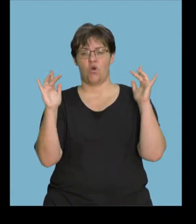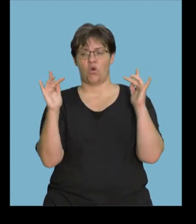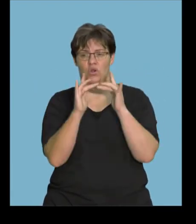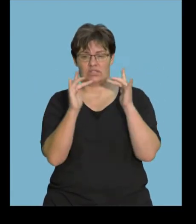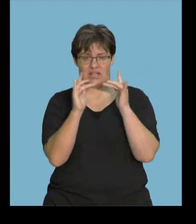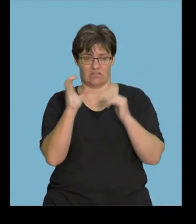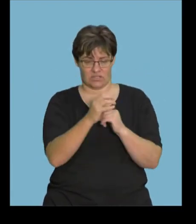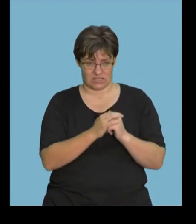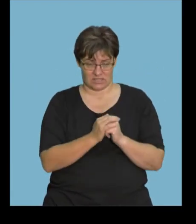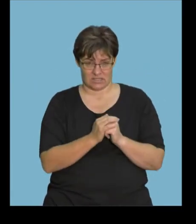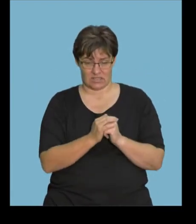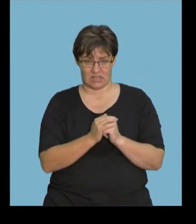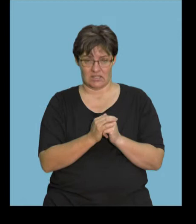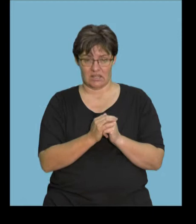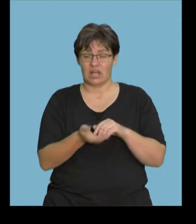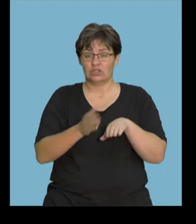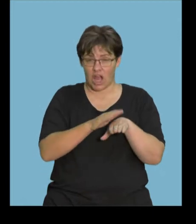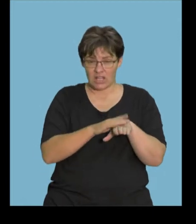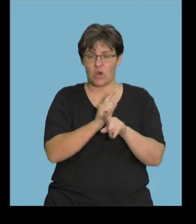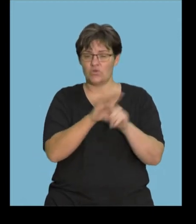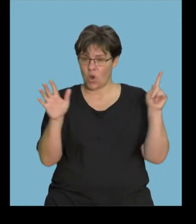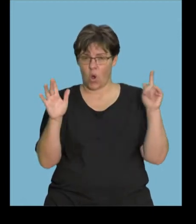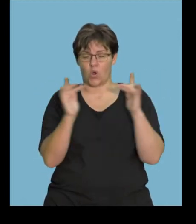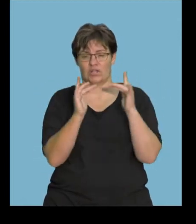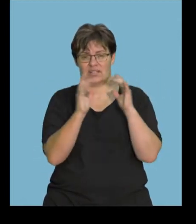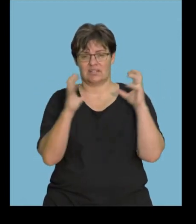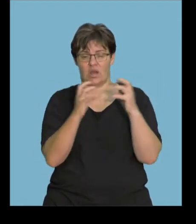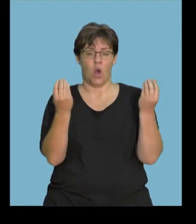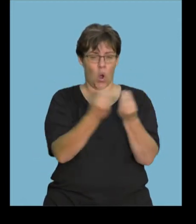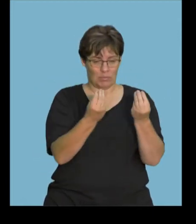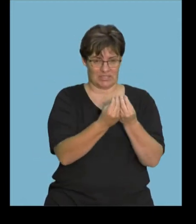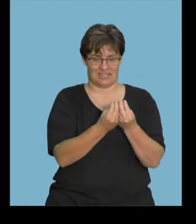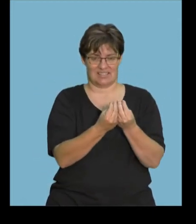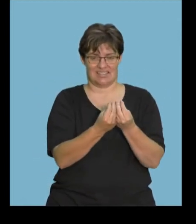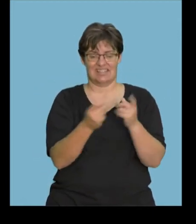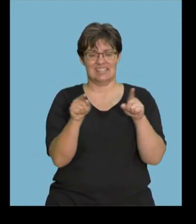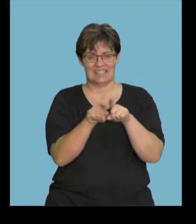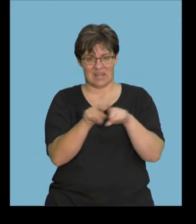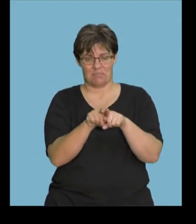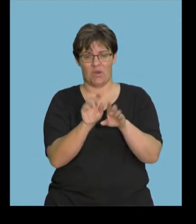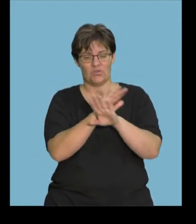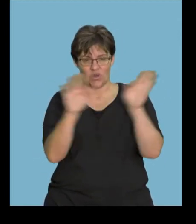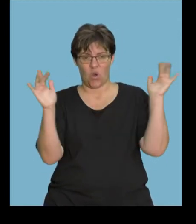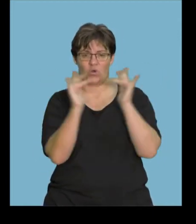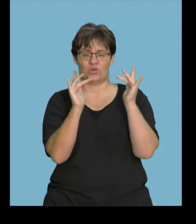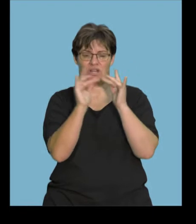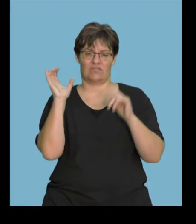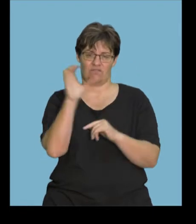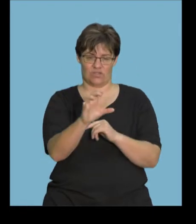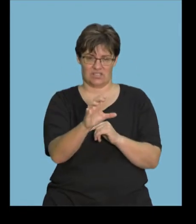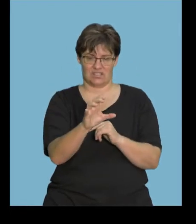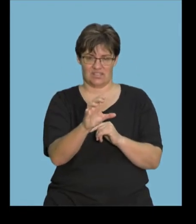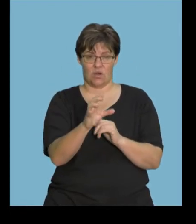Charges exert non-contact forces on each other. Objects also exert a non-contact force